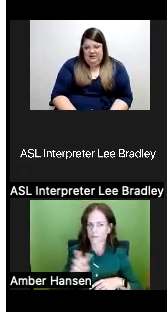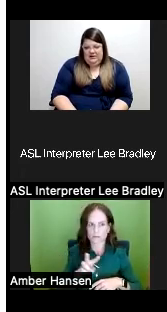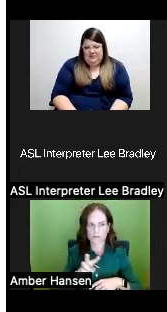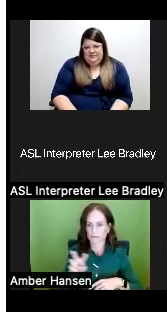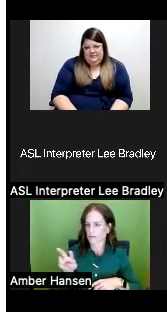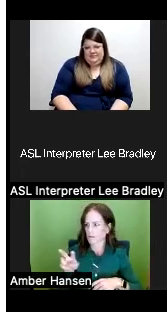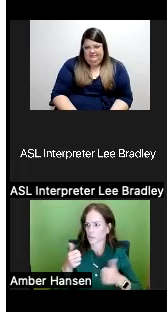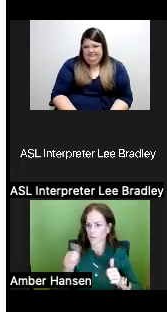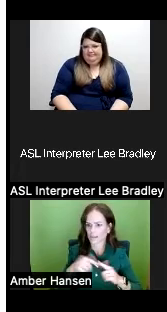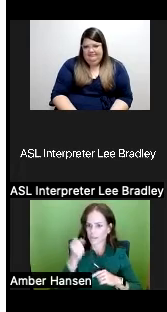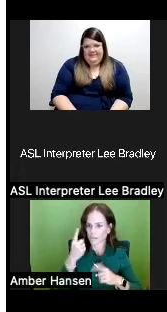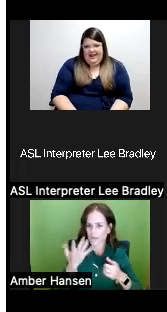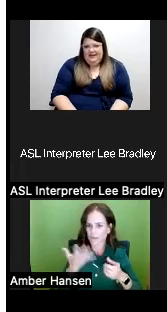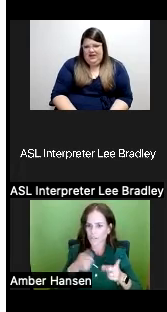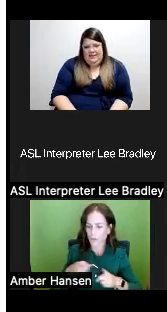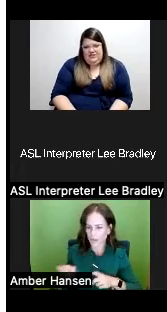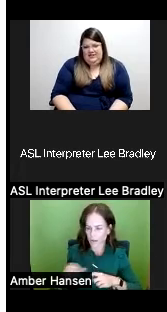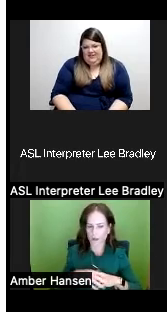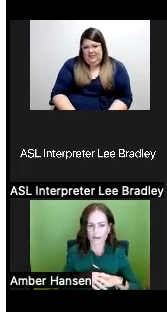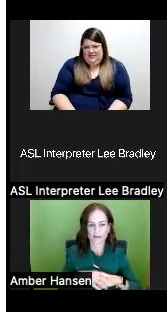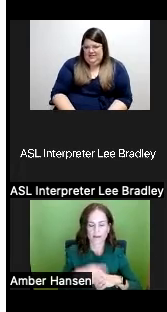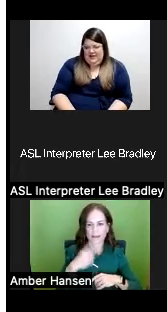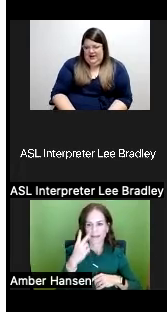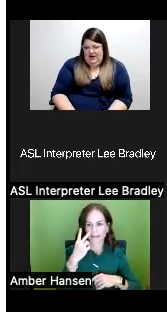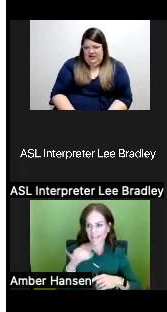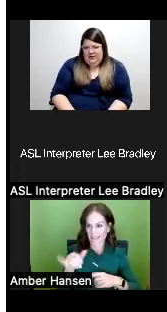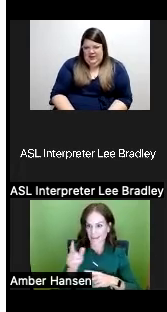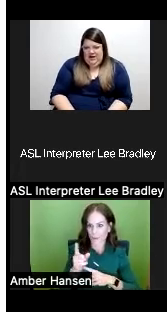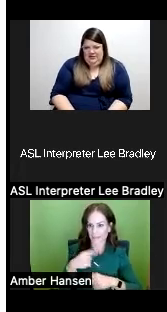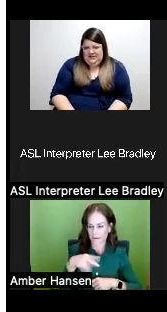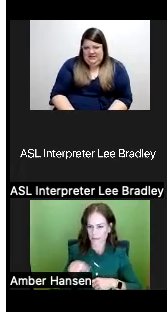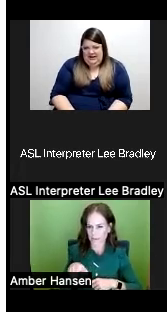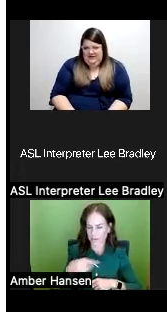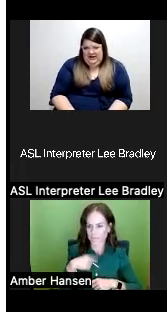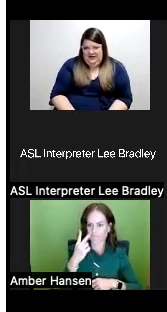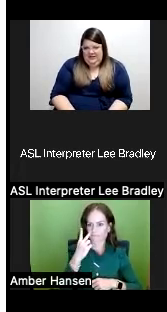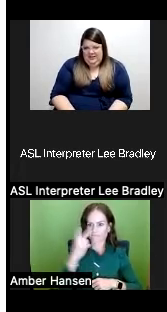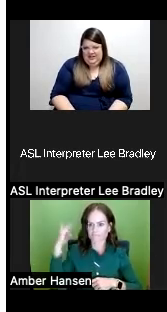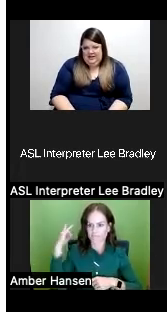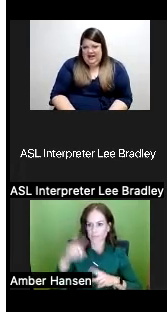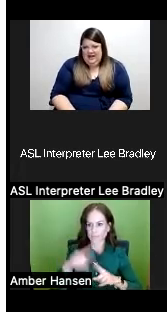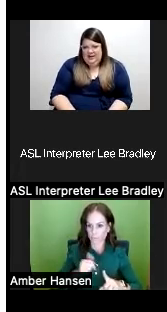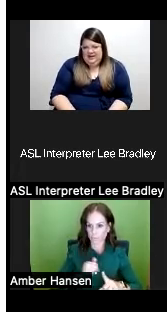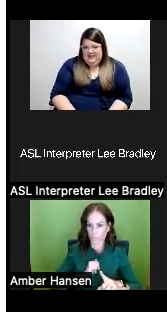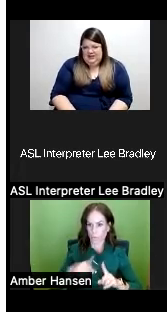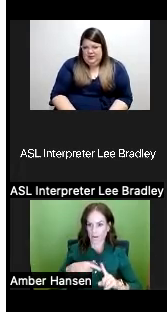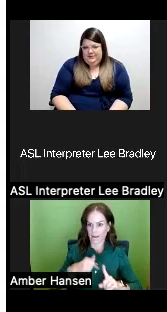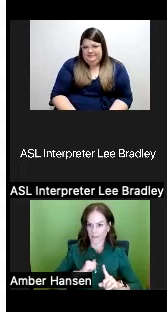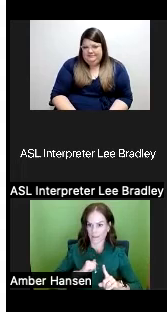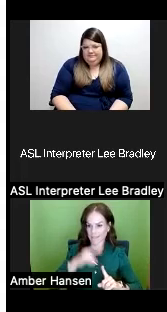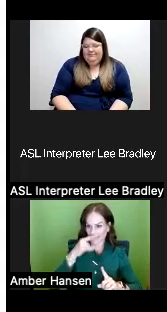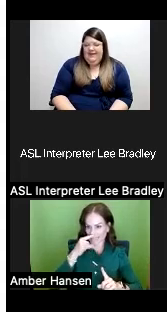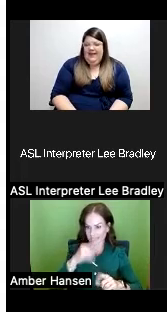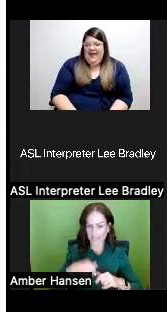wrong. And as you can imagine, the deaf boy's kind of watching at what's going on, but doesn't have any information because it's